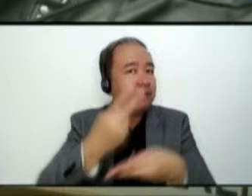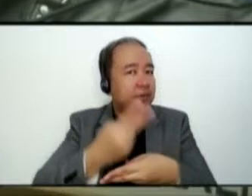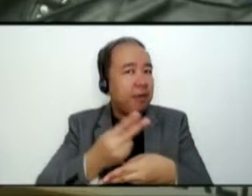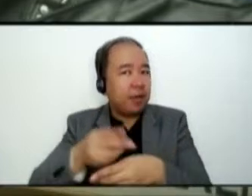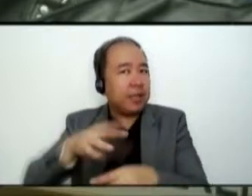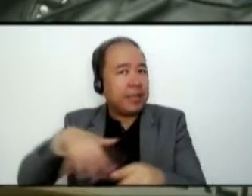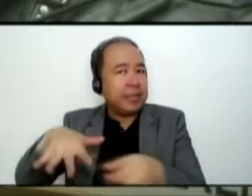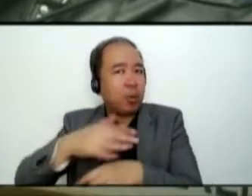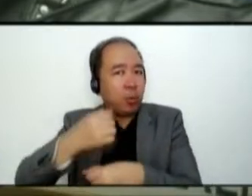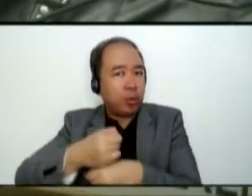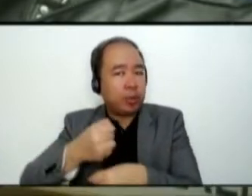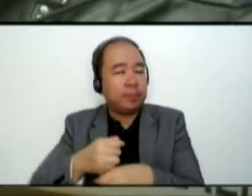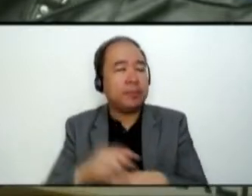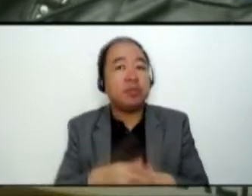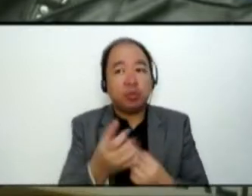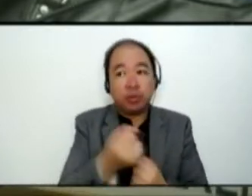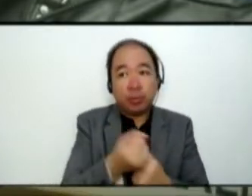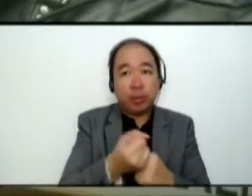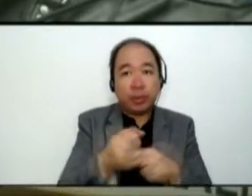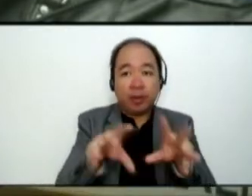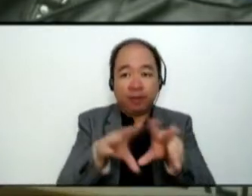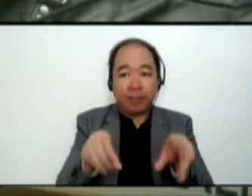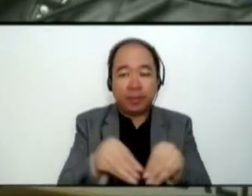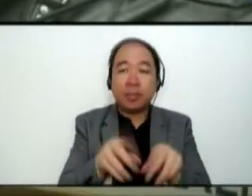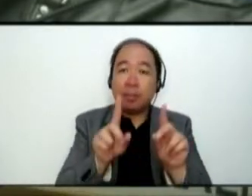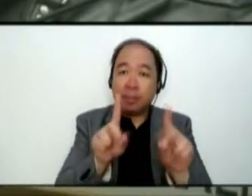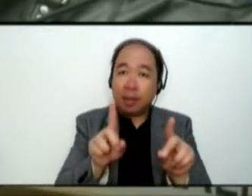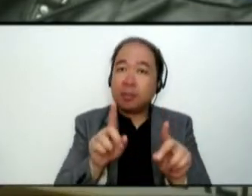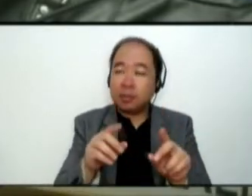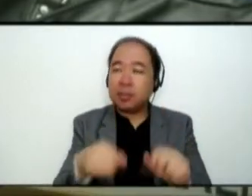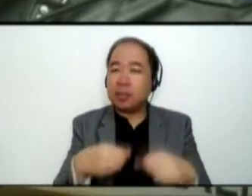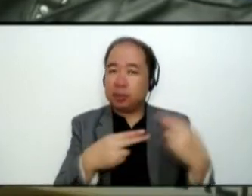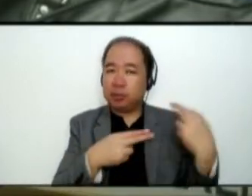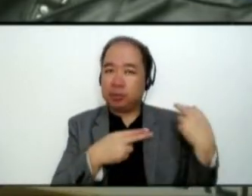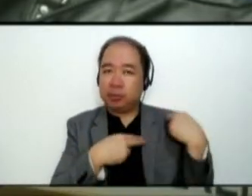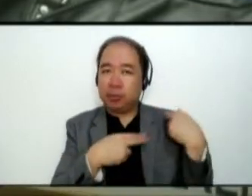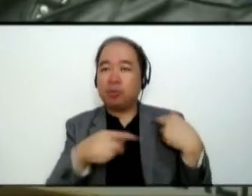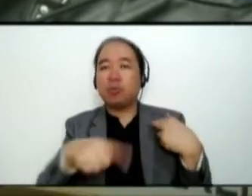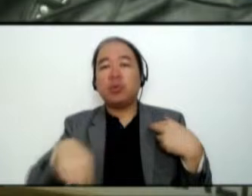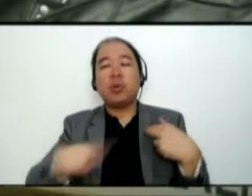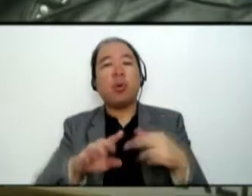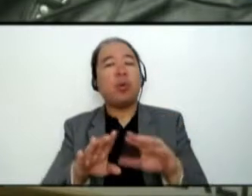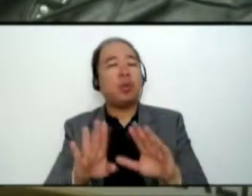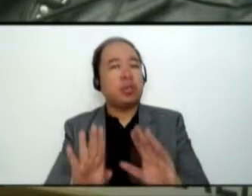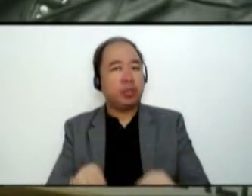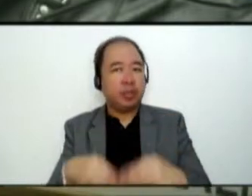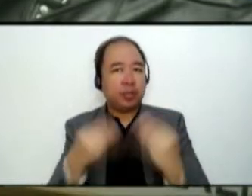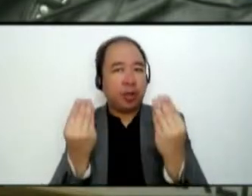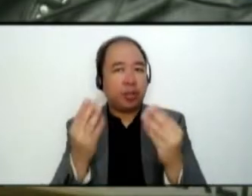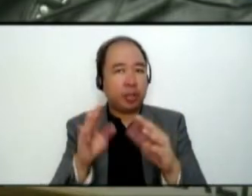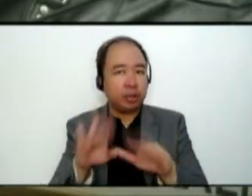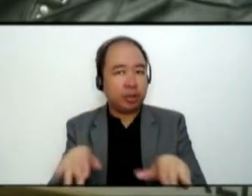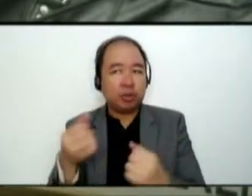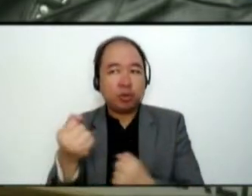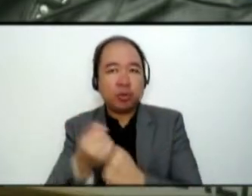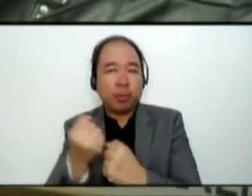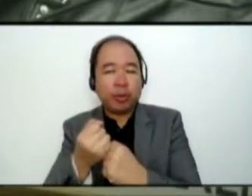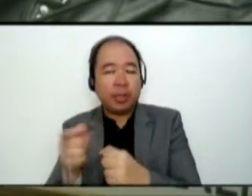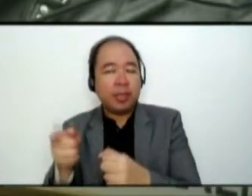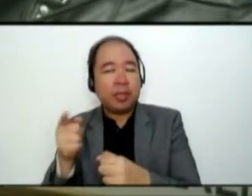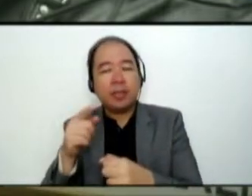working families while promoting a sense of responsibility among younger generations towards their elders.